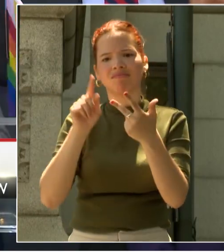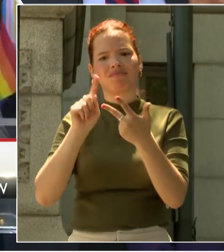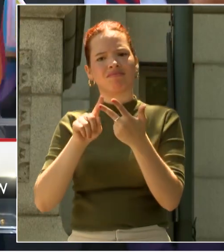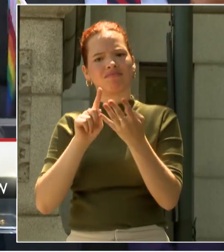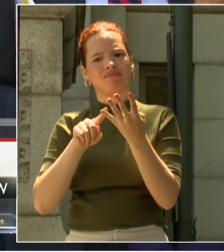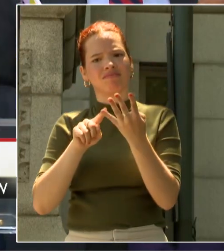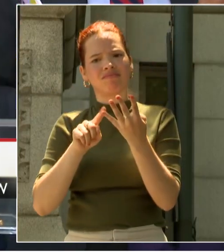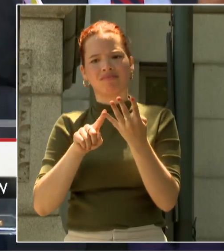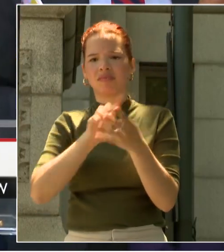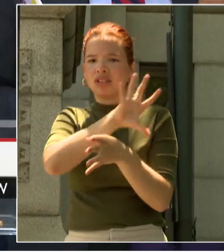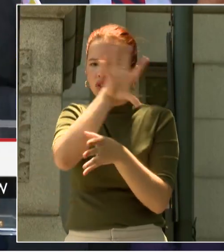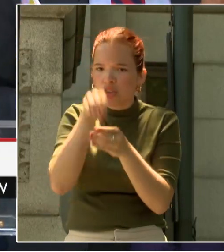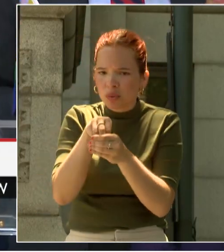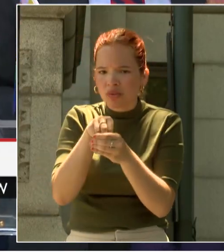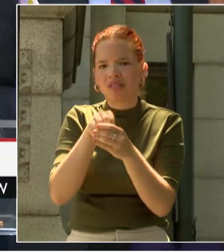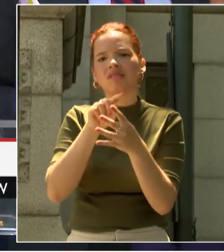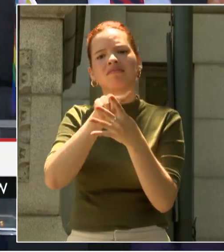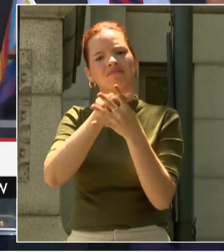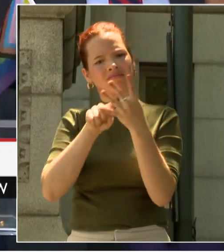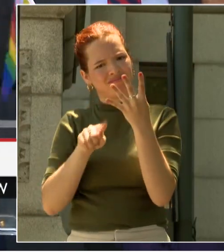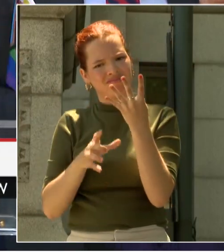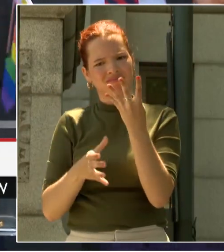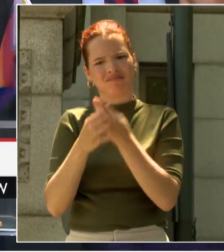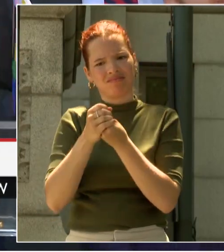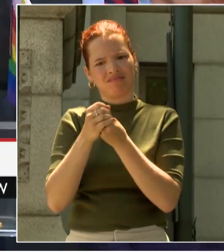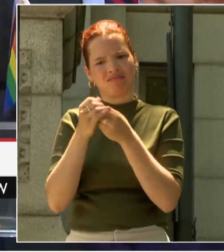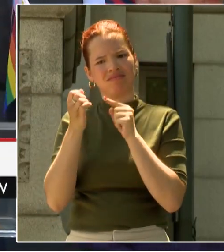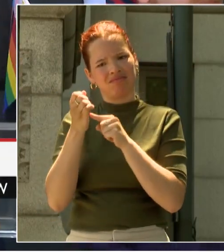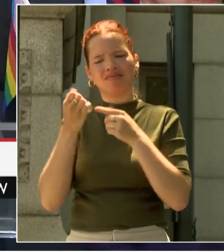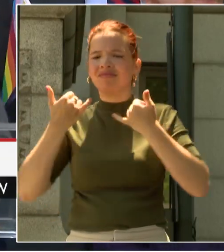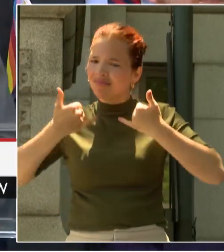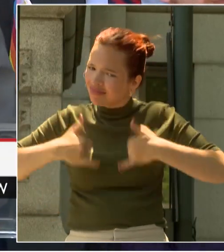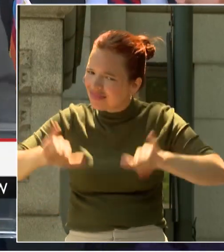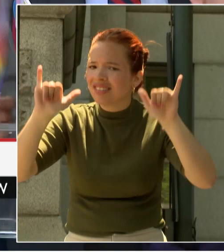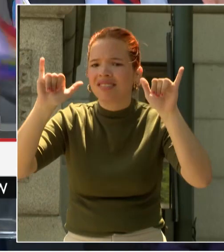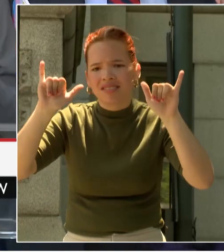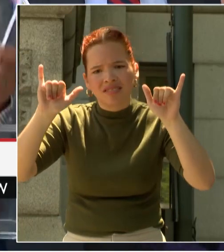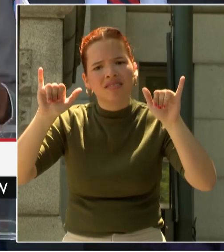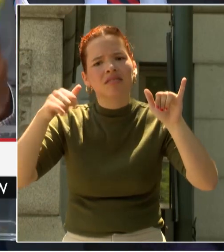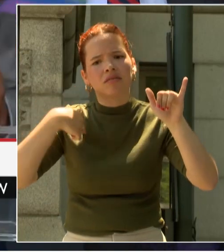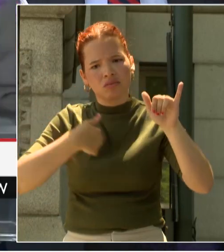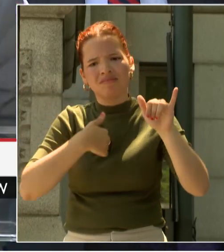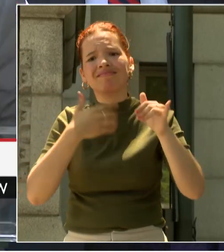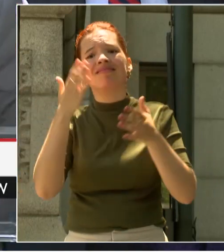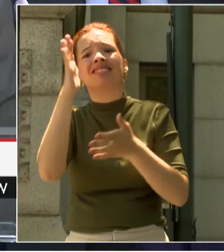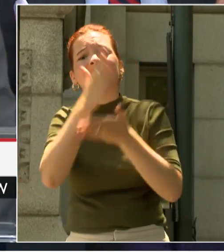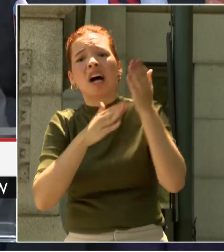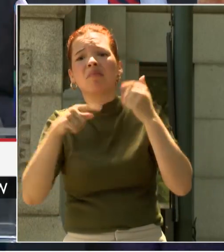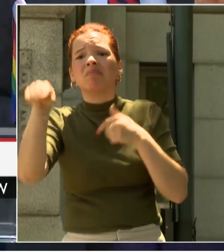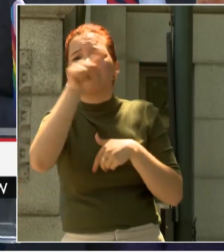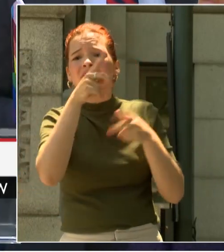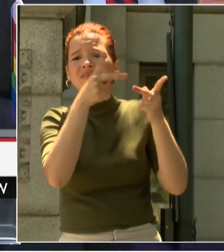for inclusion. But there's still some places around this country